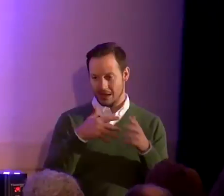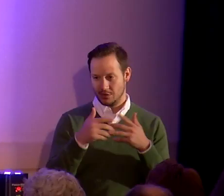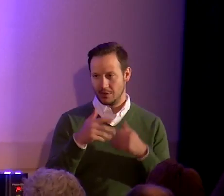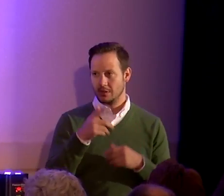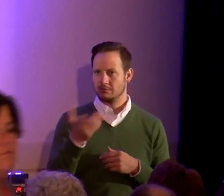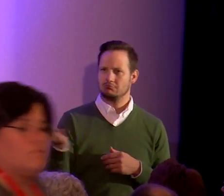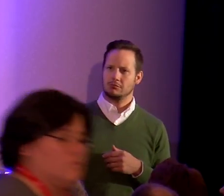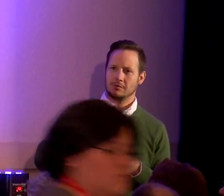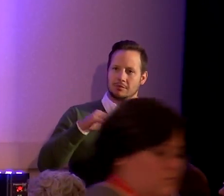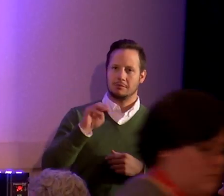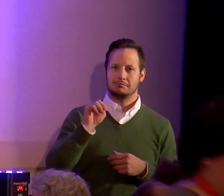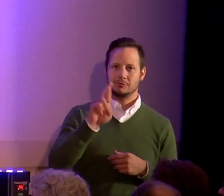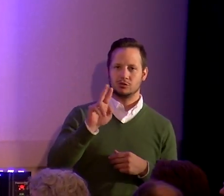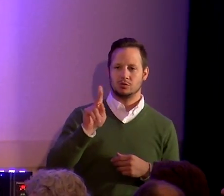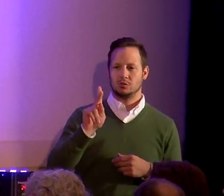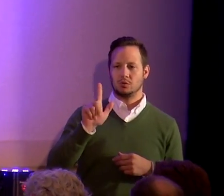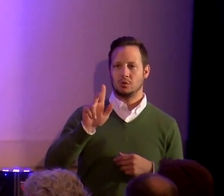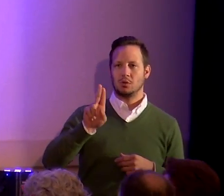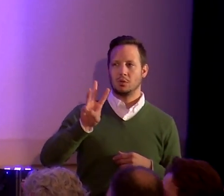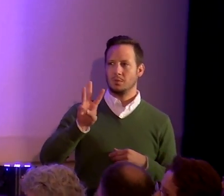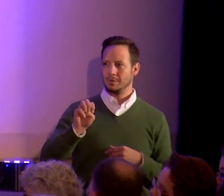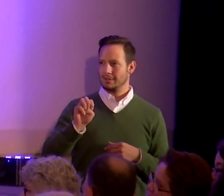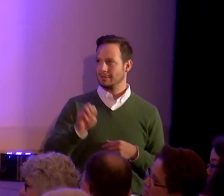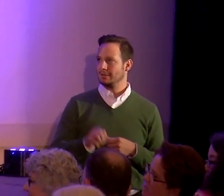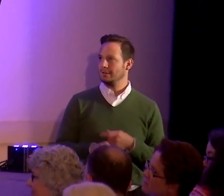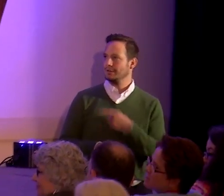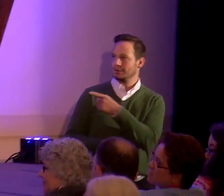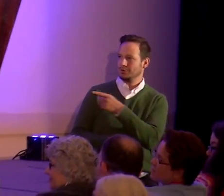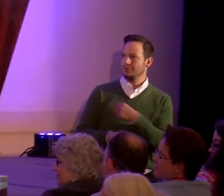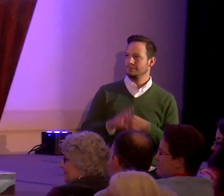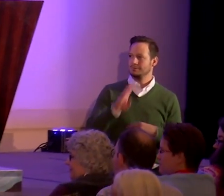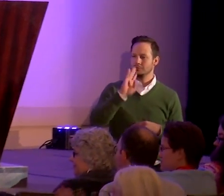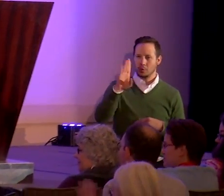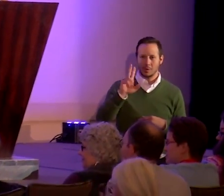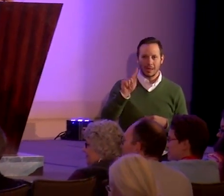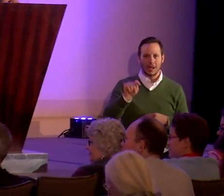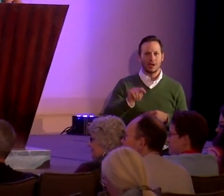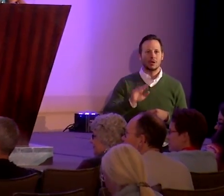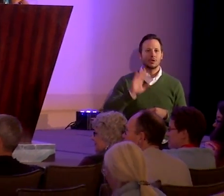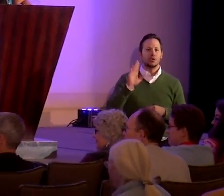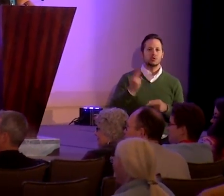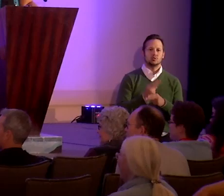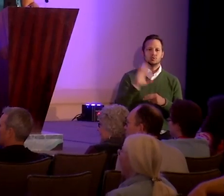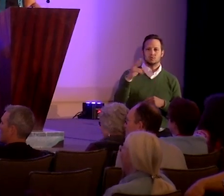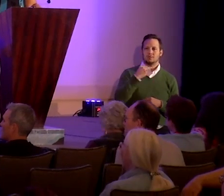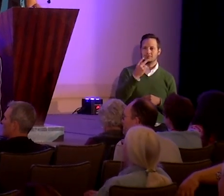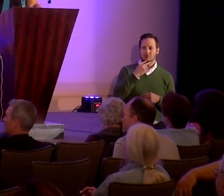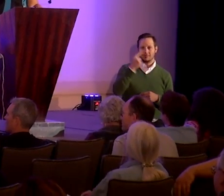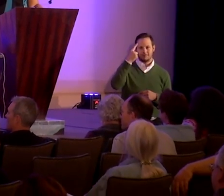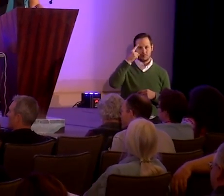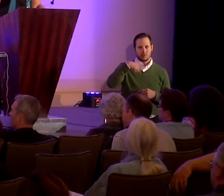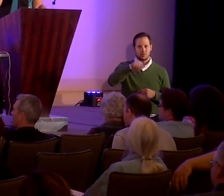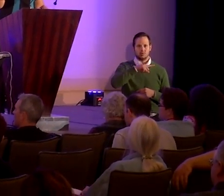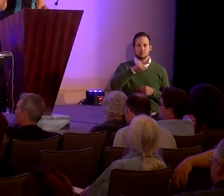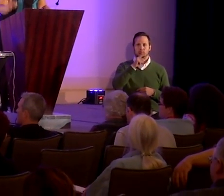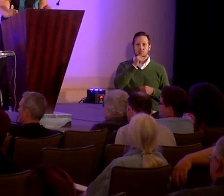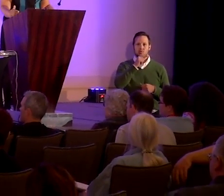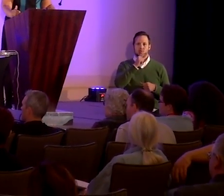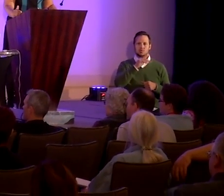come on up here, Mr. Kluwe. You have spoken out and raised your voice for those who have